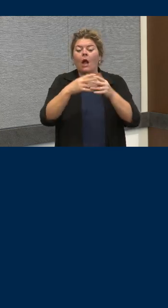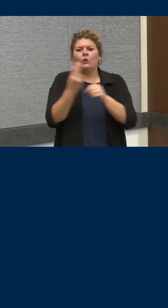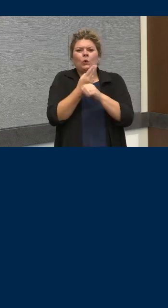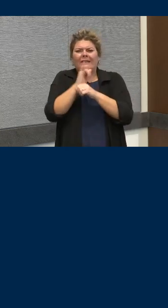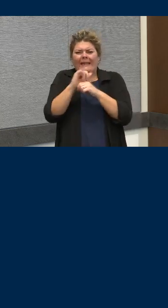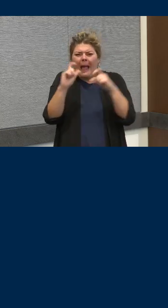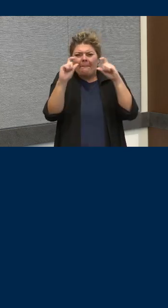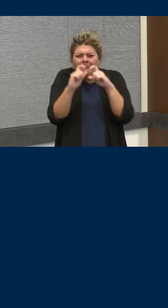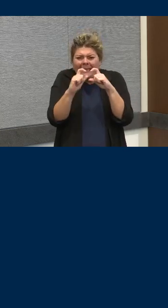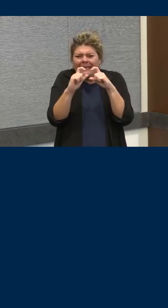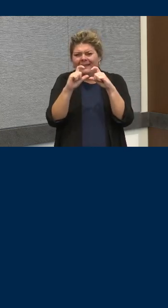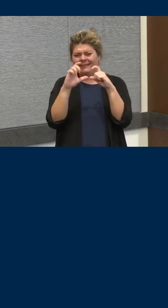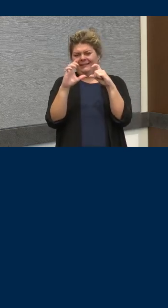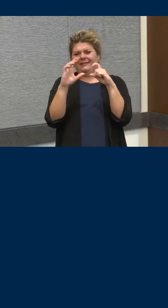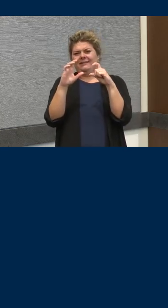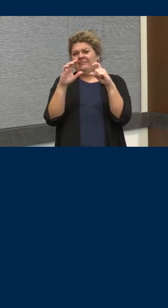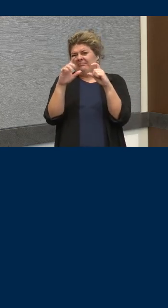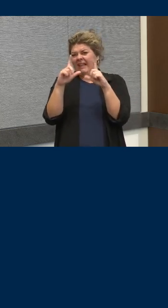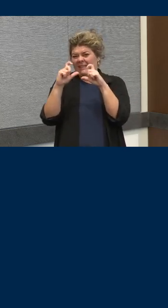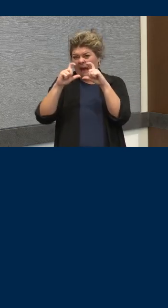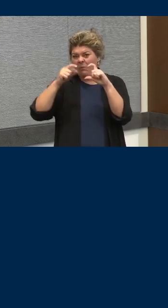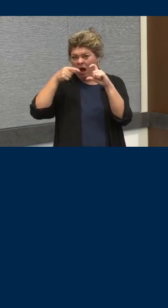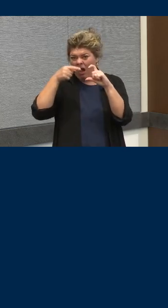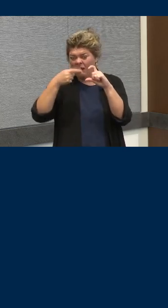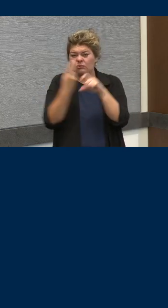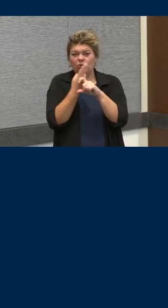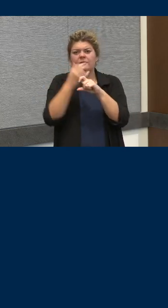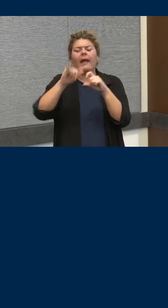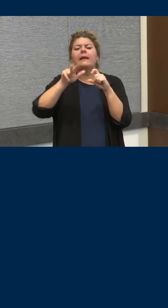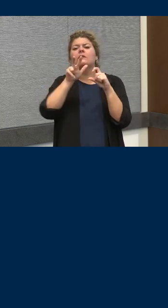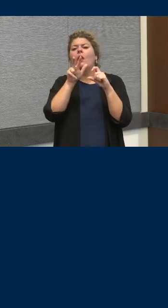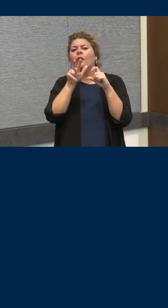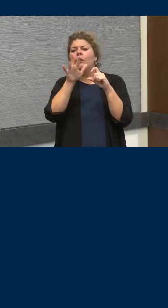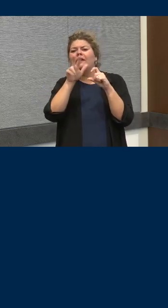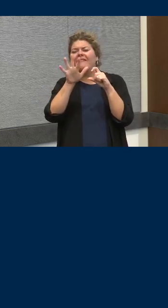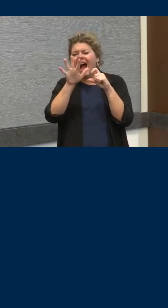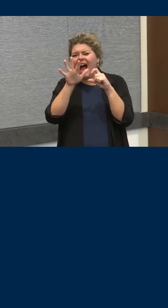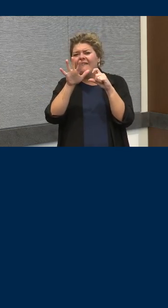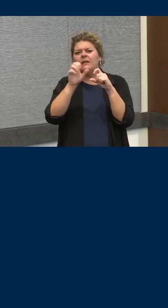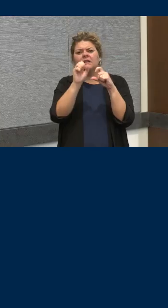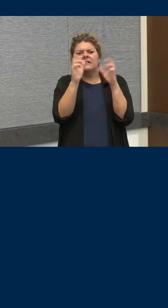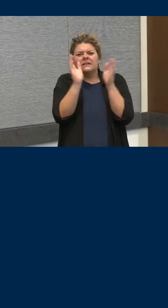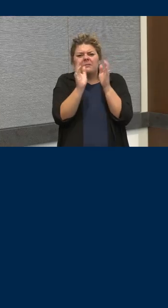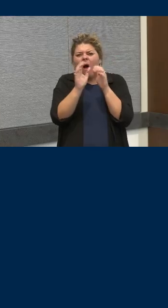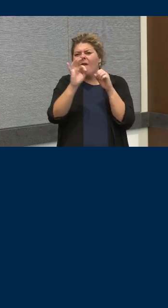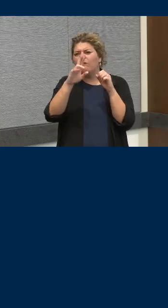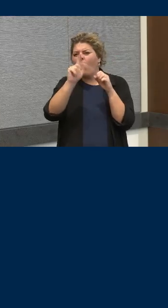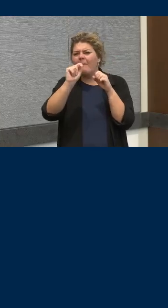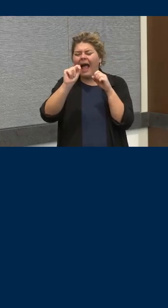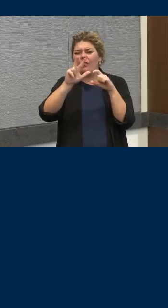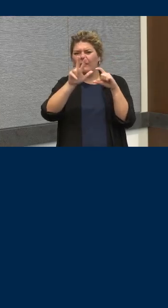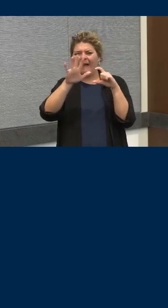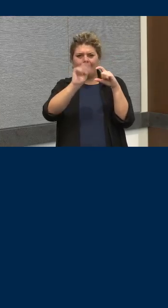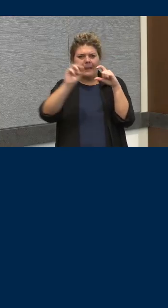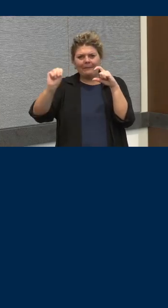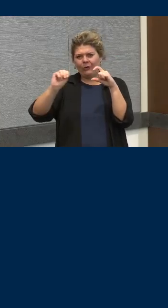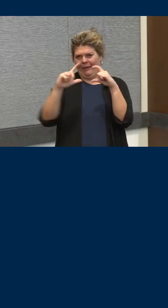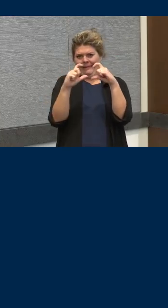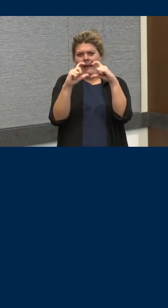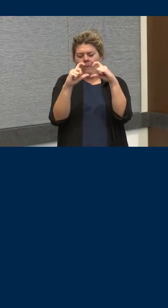miniature camera exclusively. That is, a small format 35 millimeter handheld